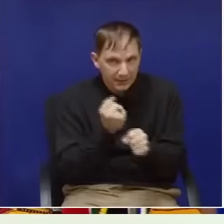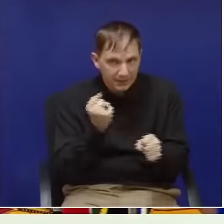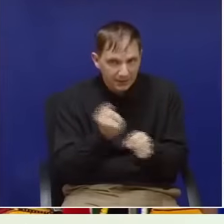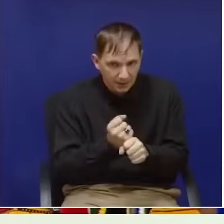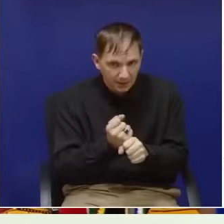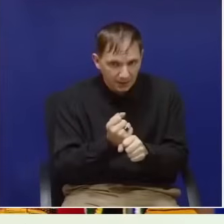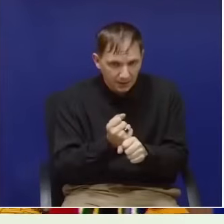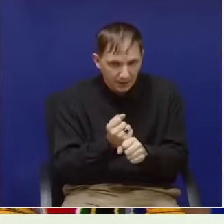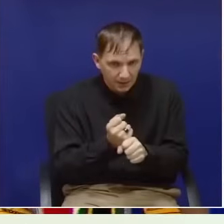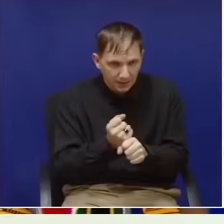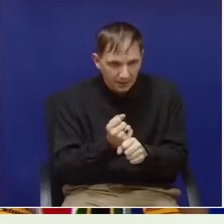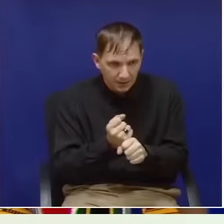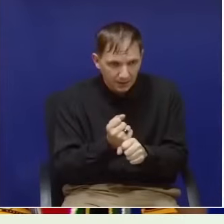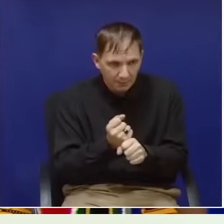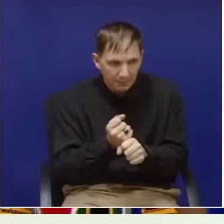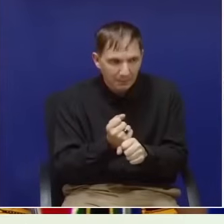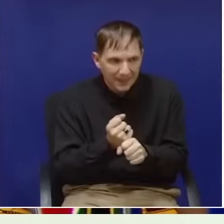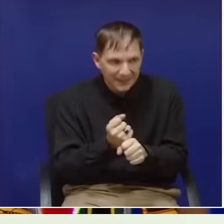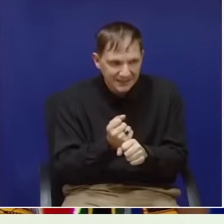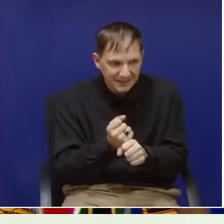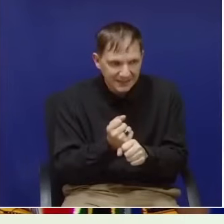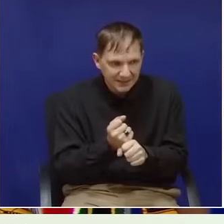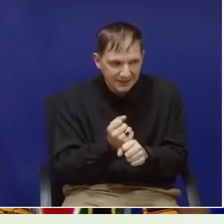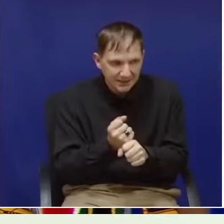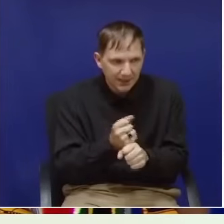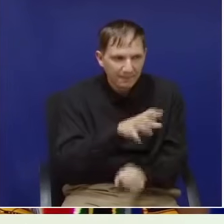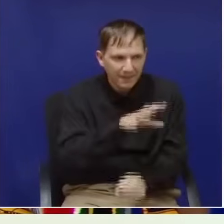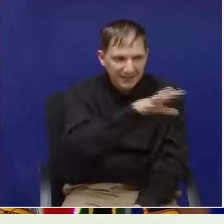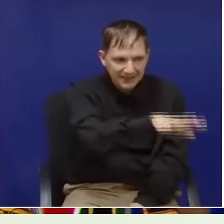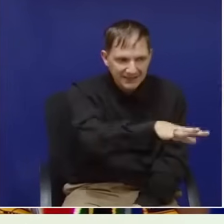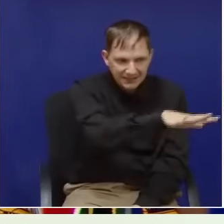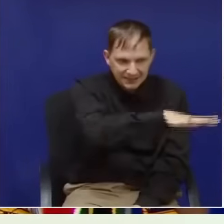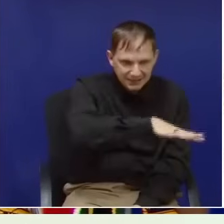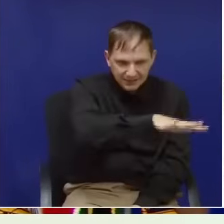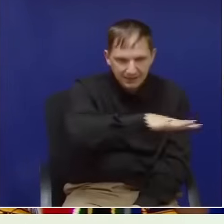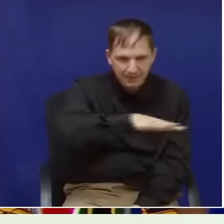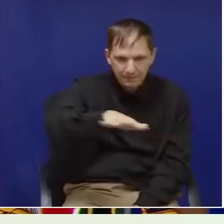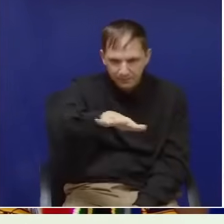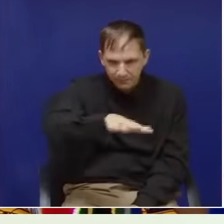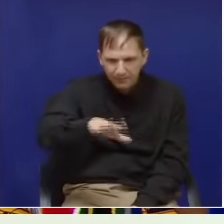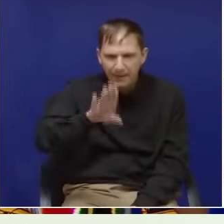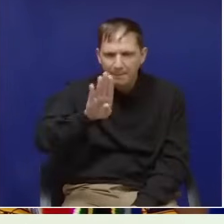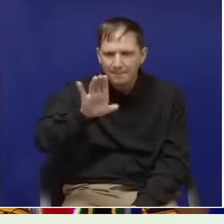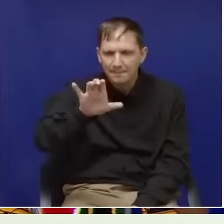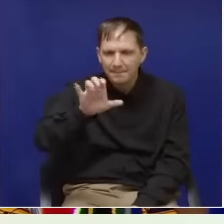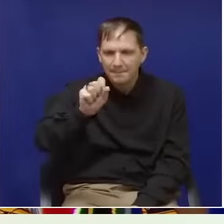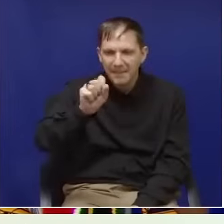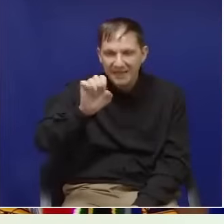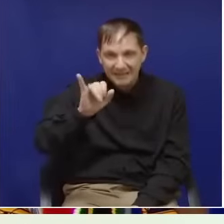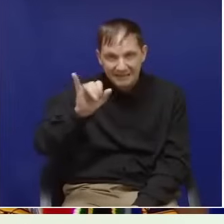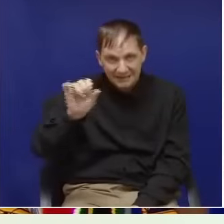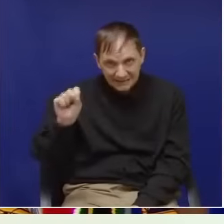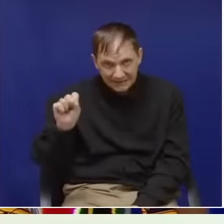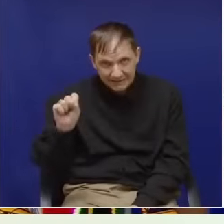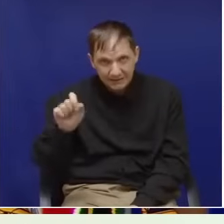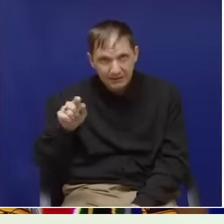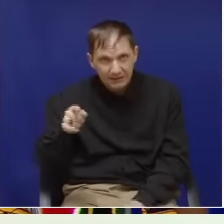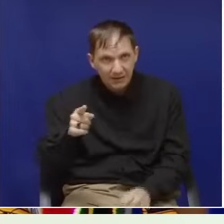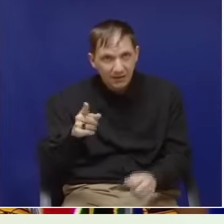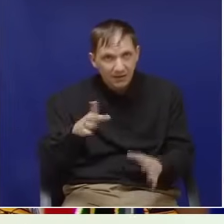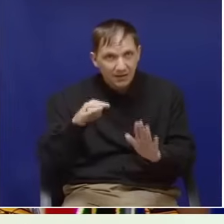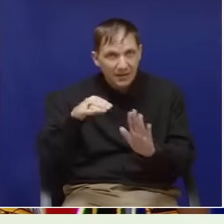have been downgraded, under-resourced, or left without adequate boats and diving